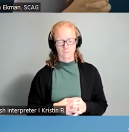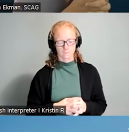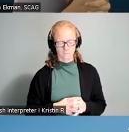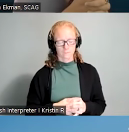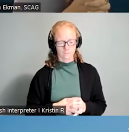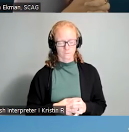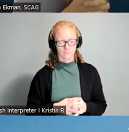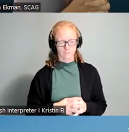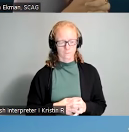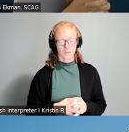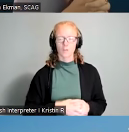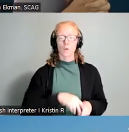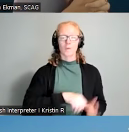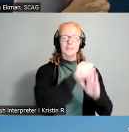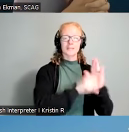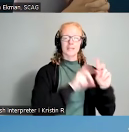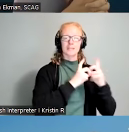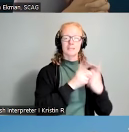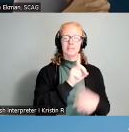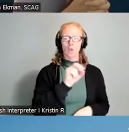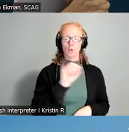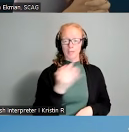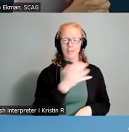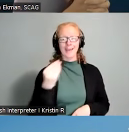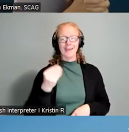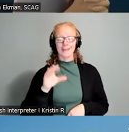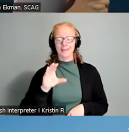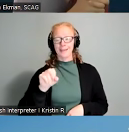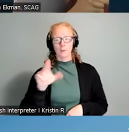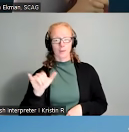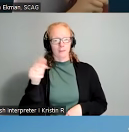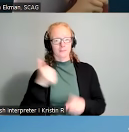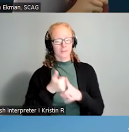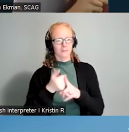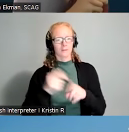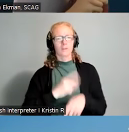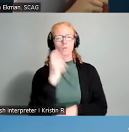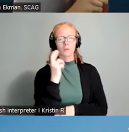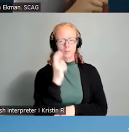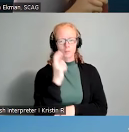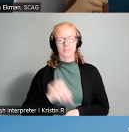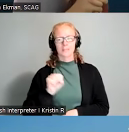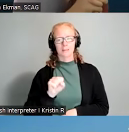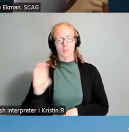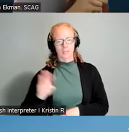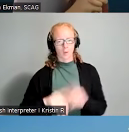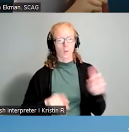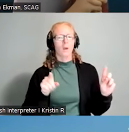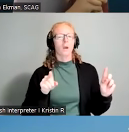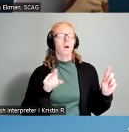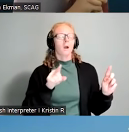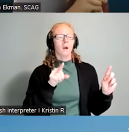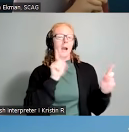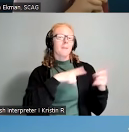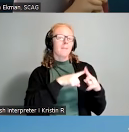between the State Department of Justice and the counties of Riverside and San Bernardino on